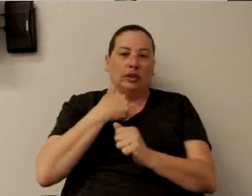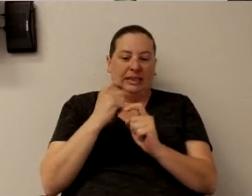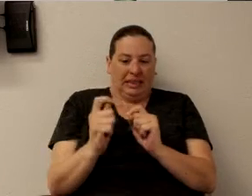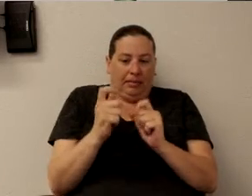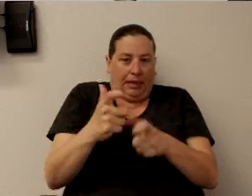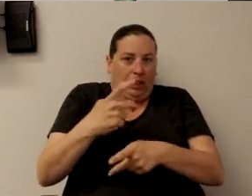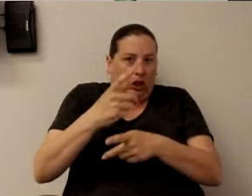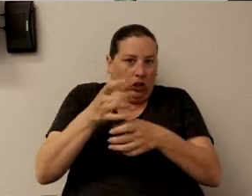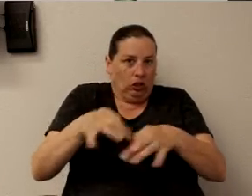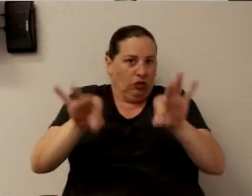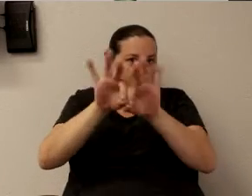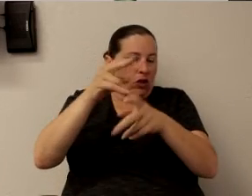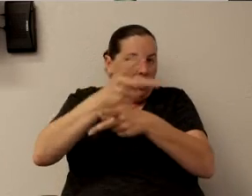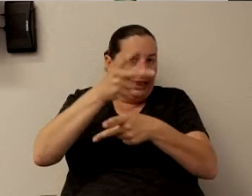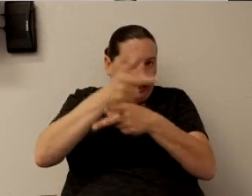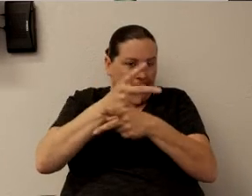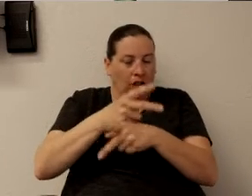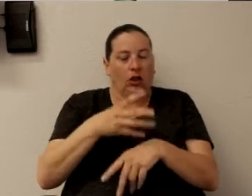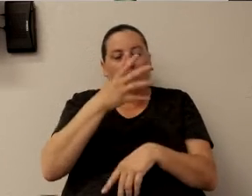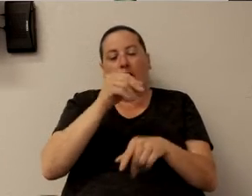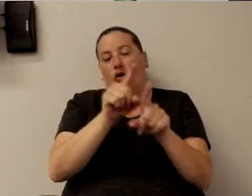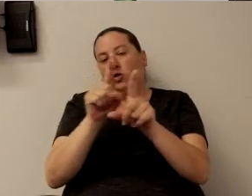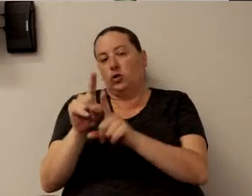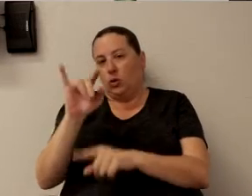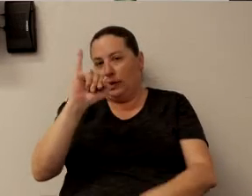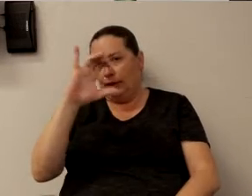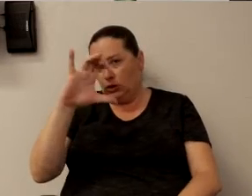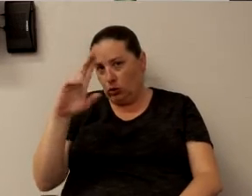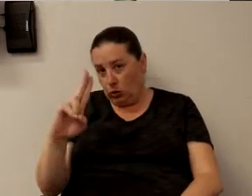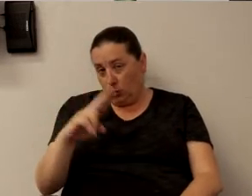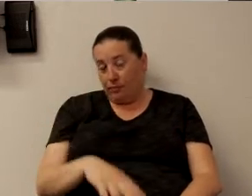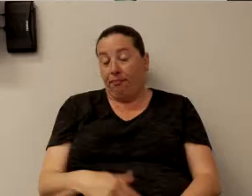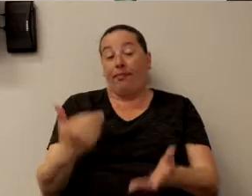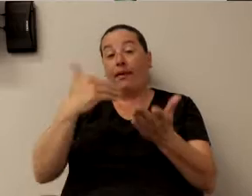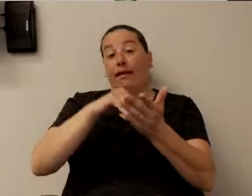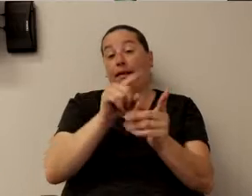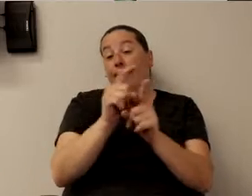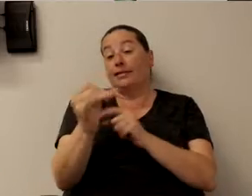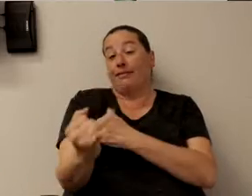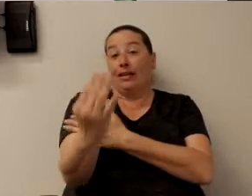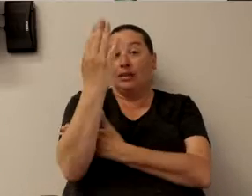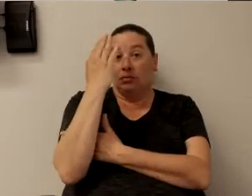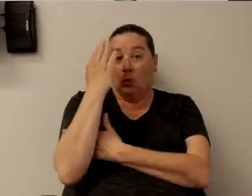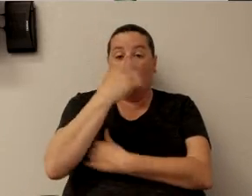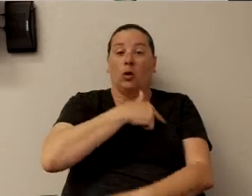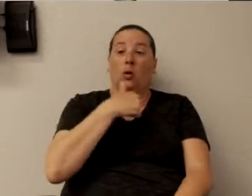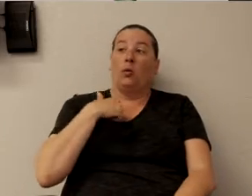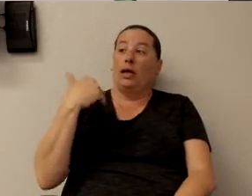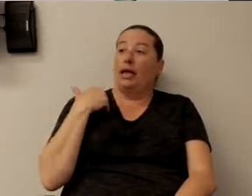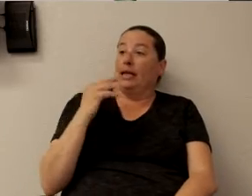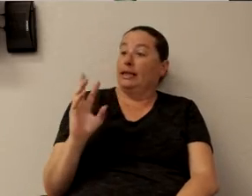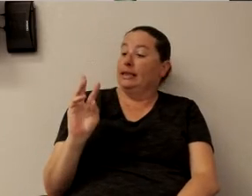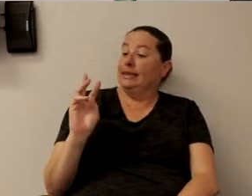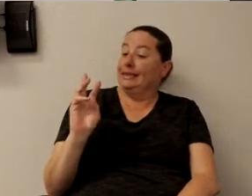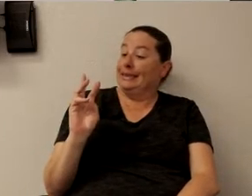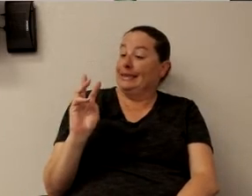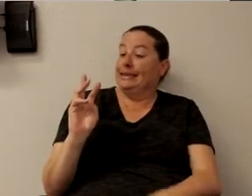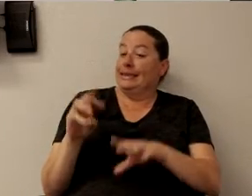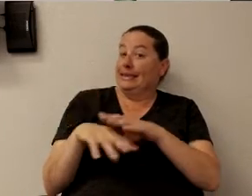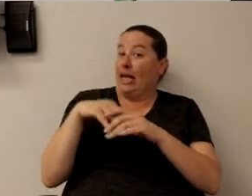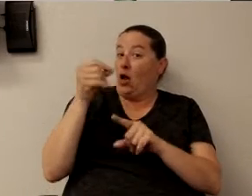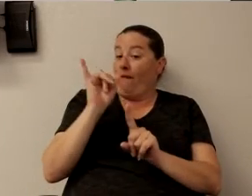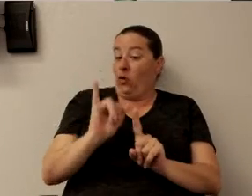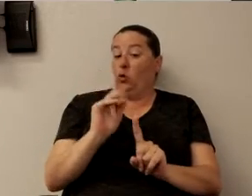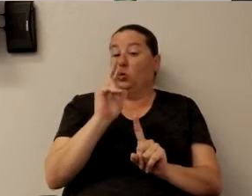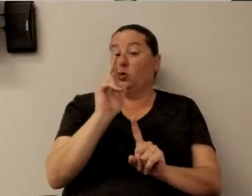and also in the ICU. Again, as of this morning, we had 6 of those